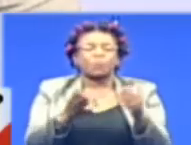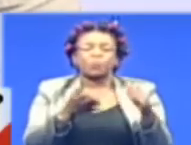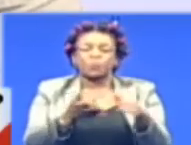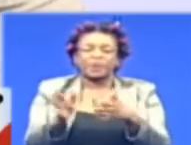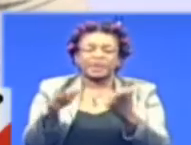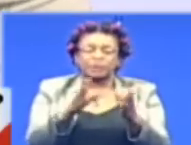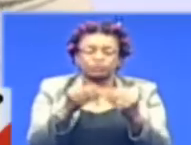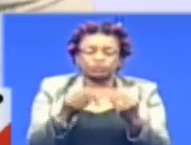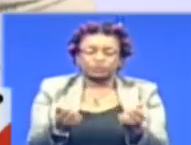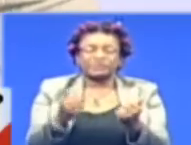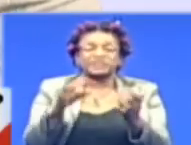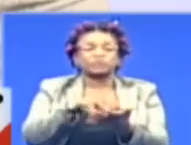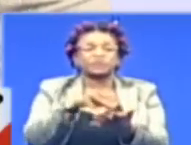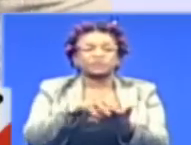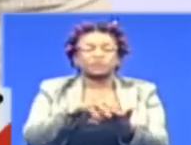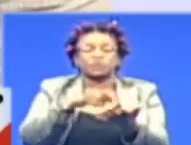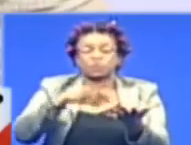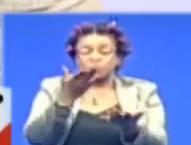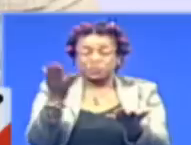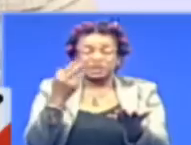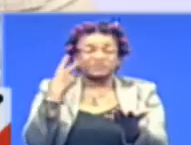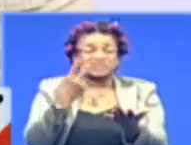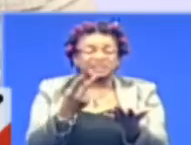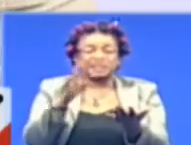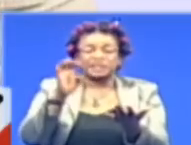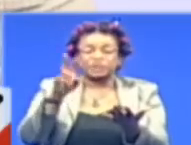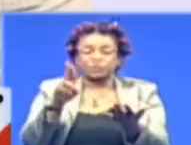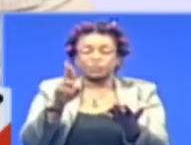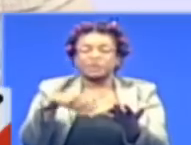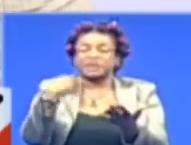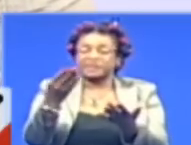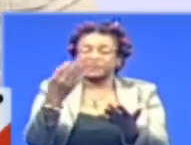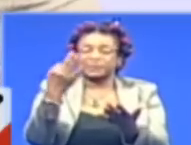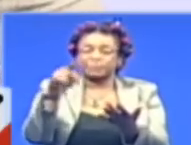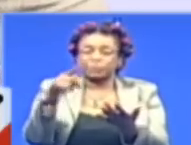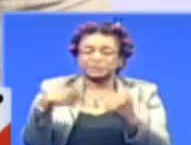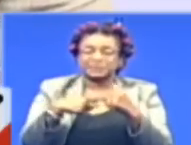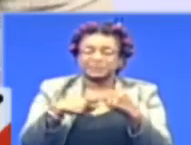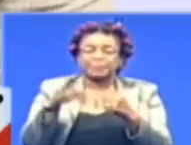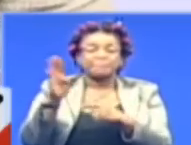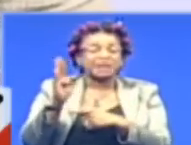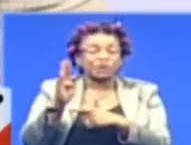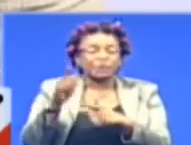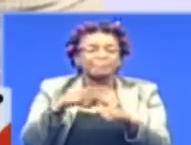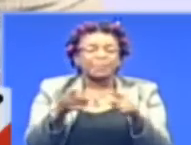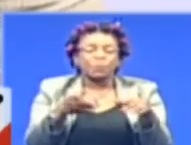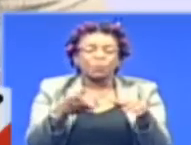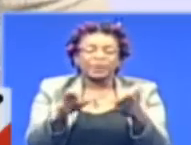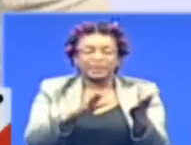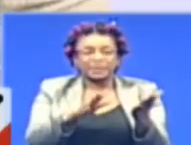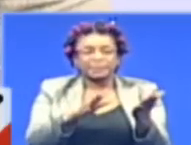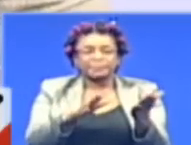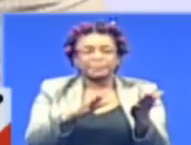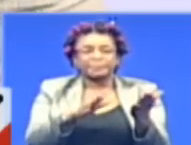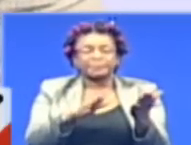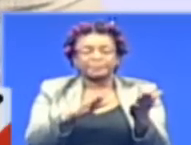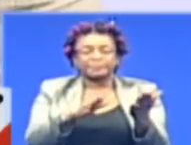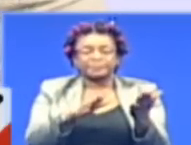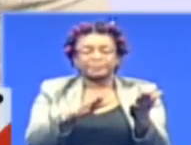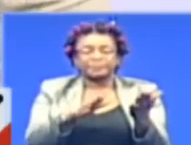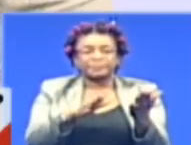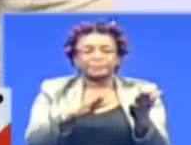the situation. All right. You have seen European Union giving government 3.6 billion, but the way the issues of